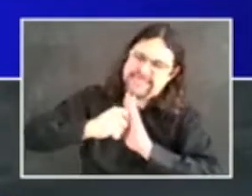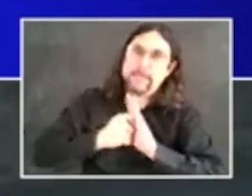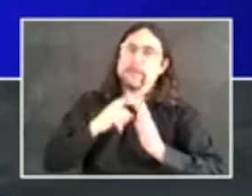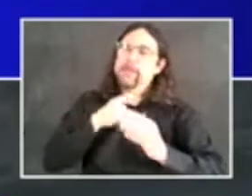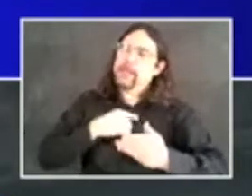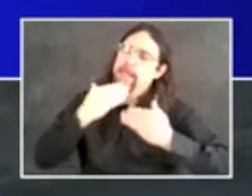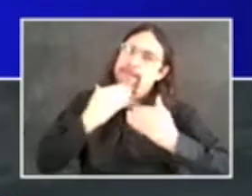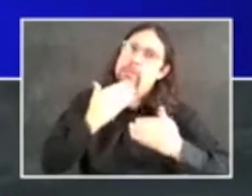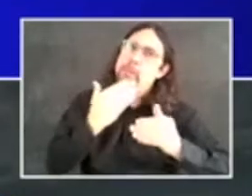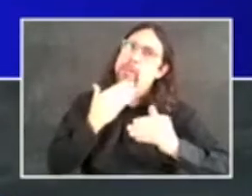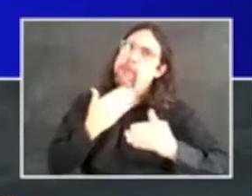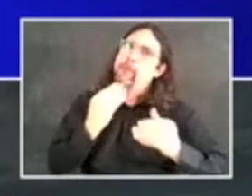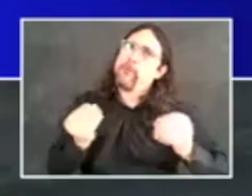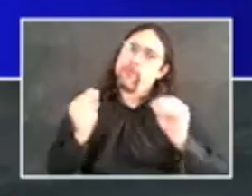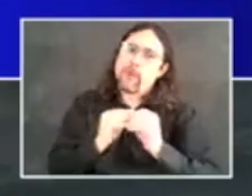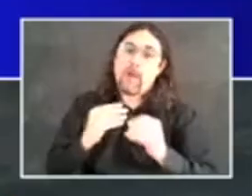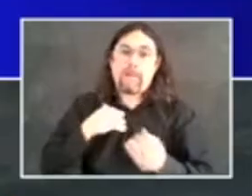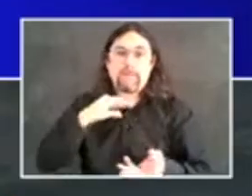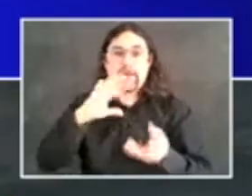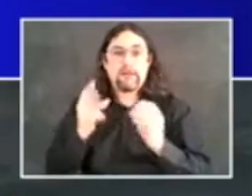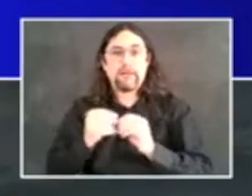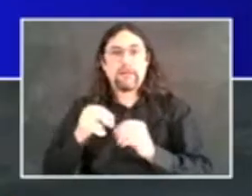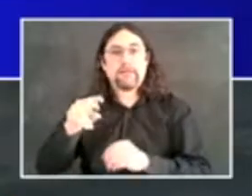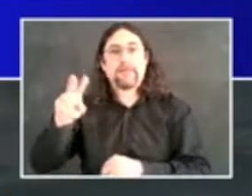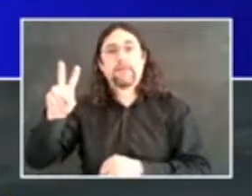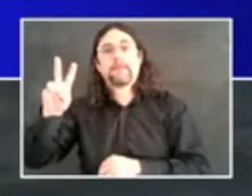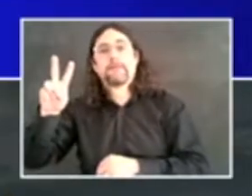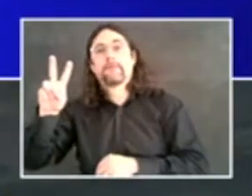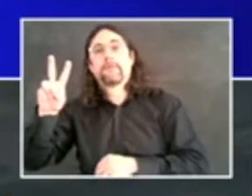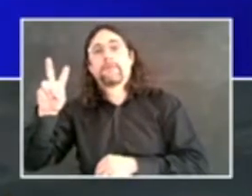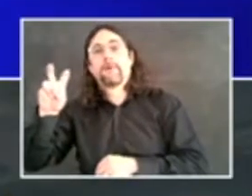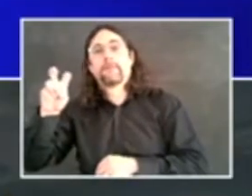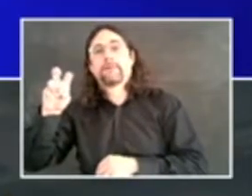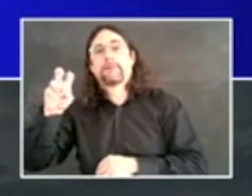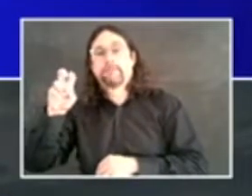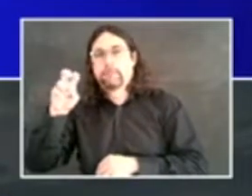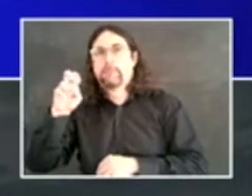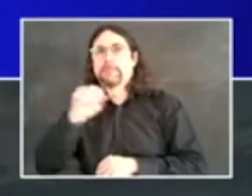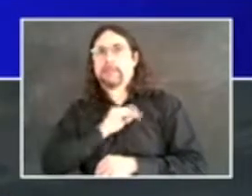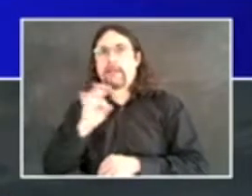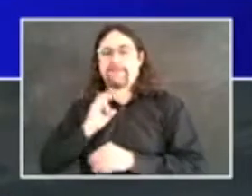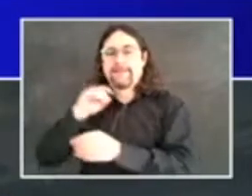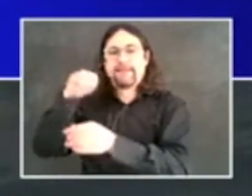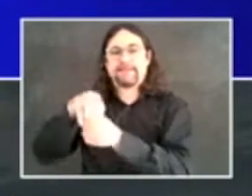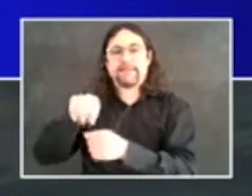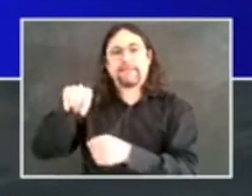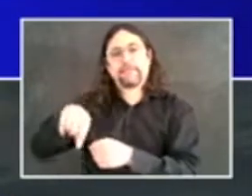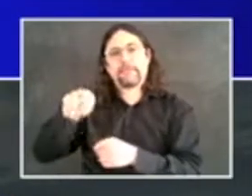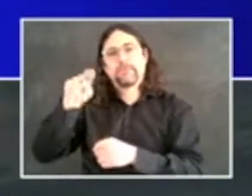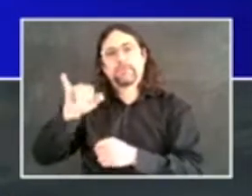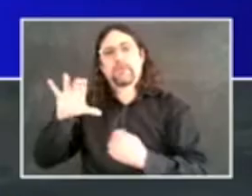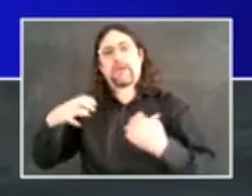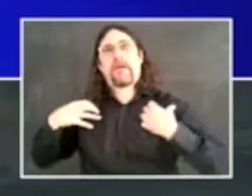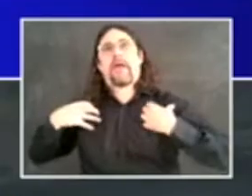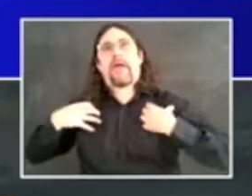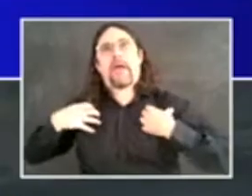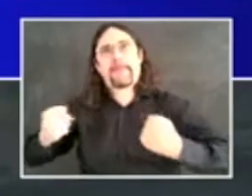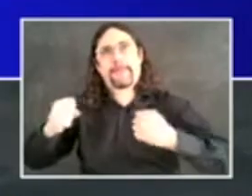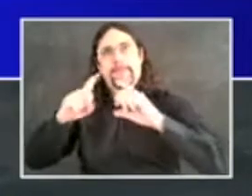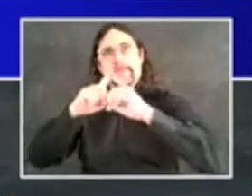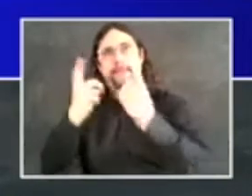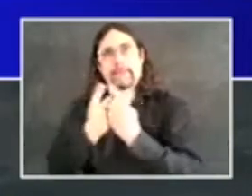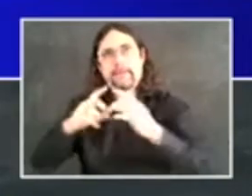they have literally been working 24/7. It's been a big part of how we fight back to have the Public Health Lab,